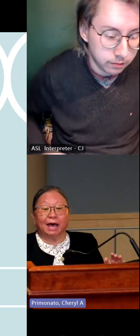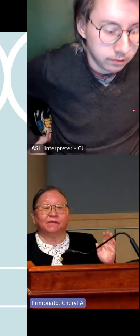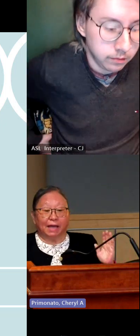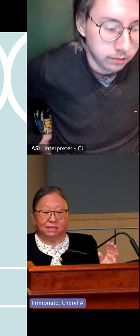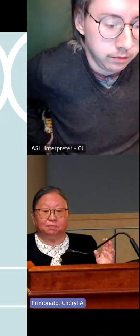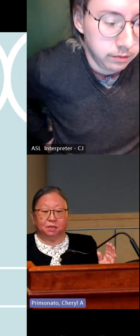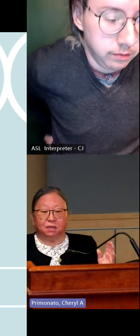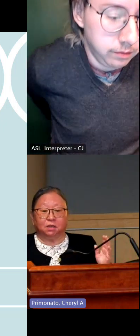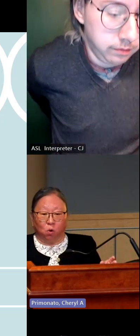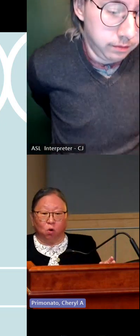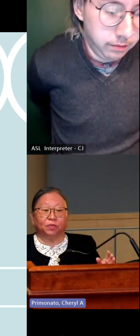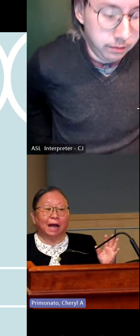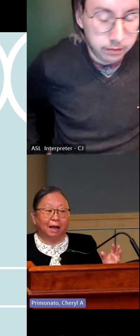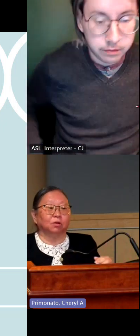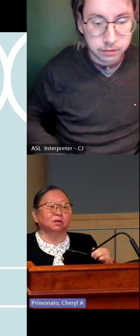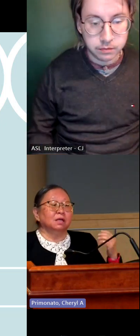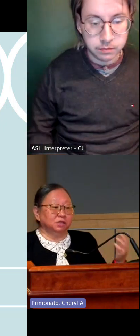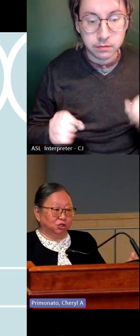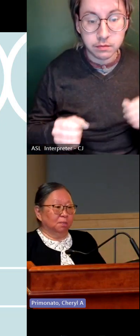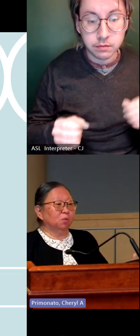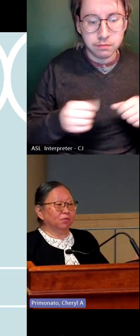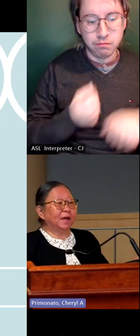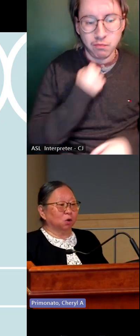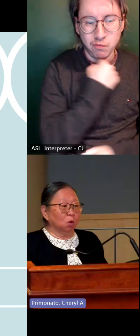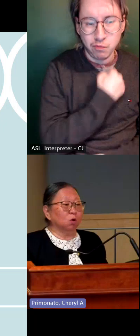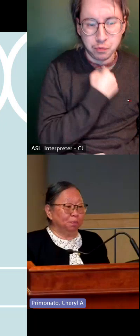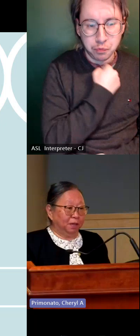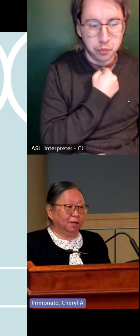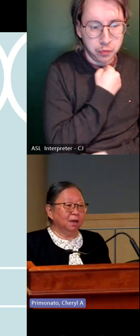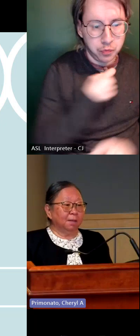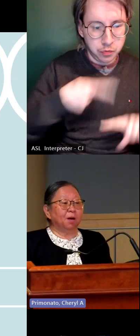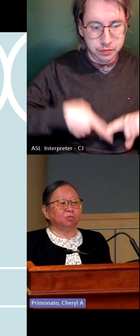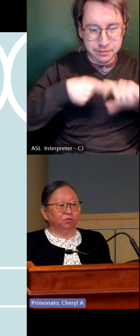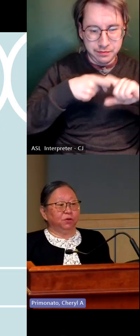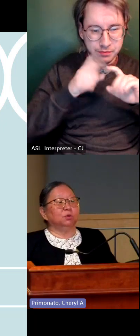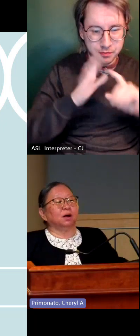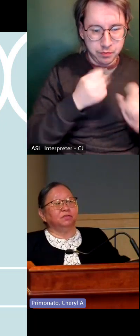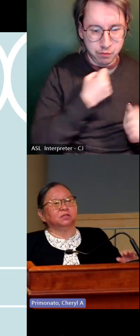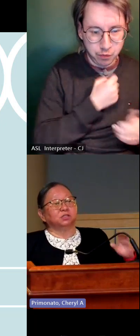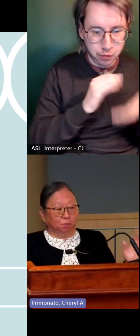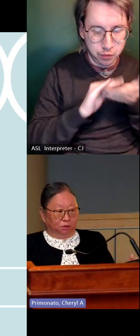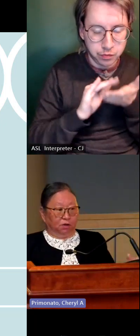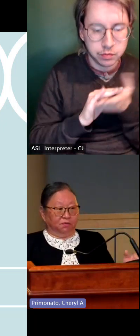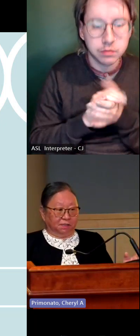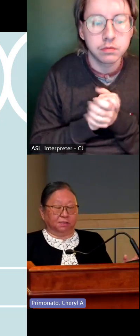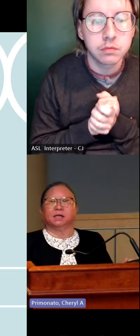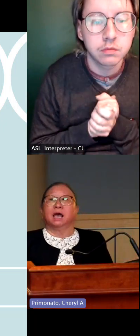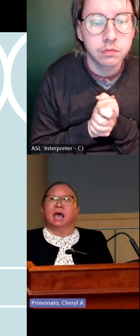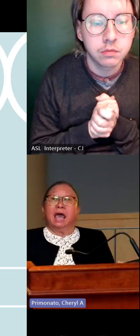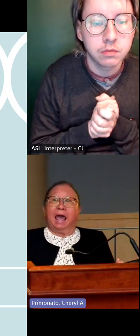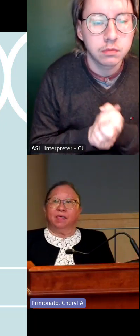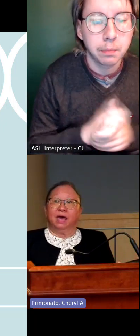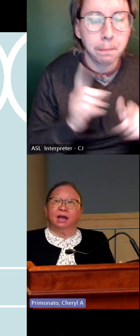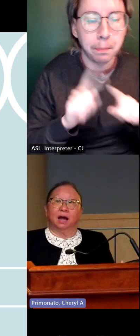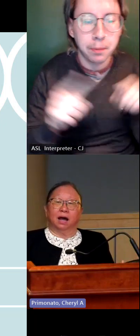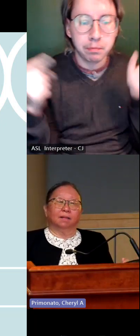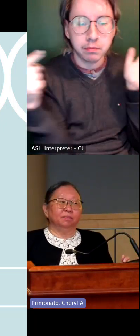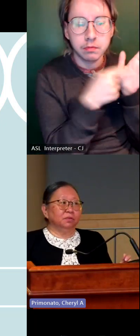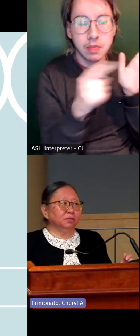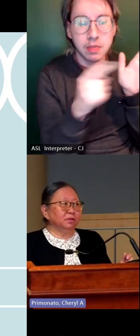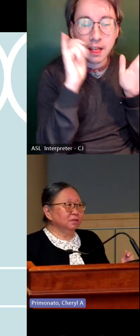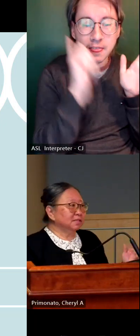projects will have a DBE goal that I will determine what that goal will be upon review of the scope of services. And